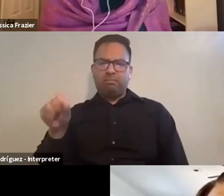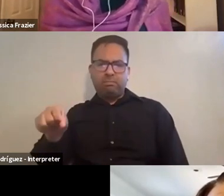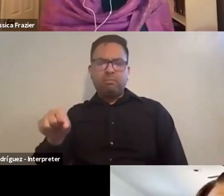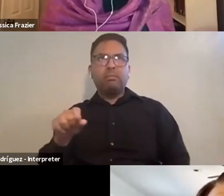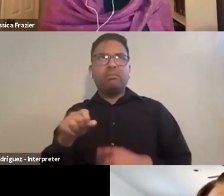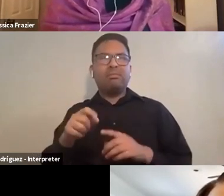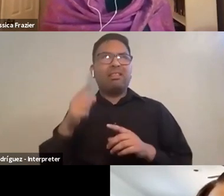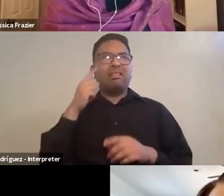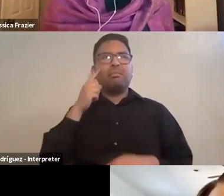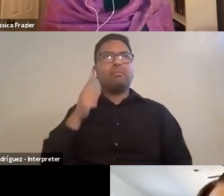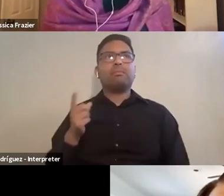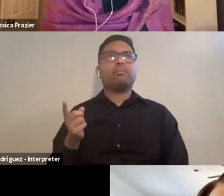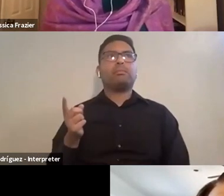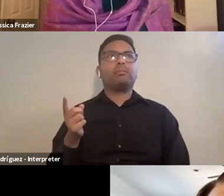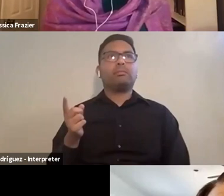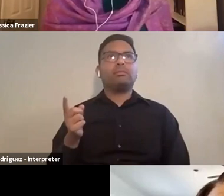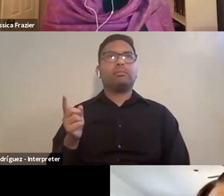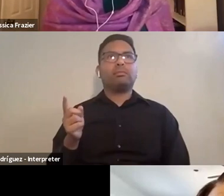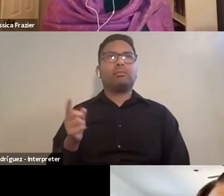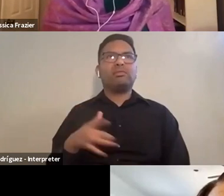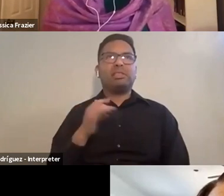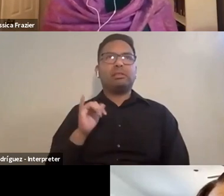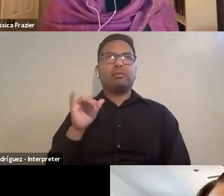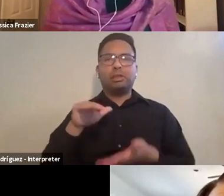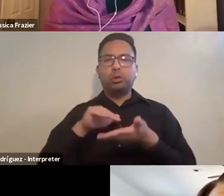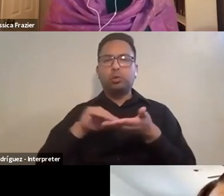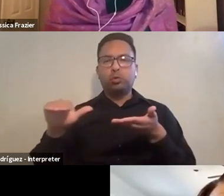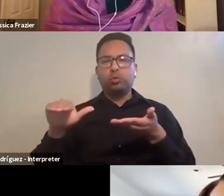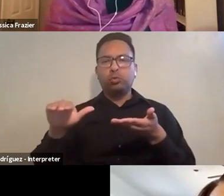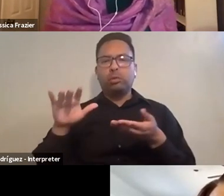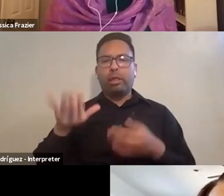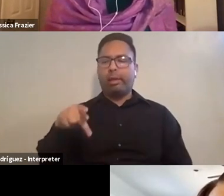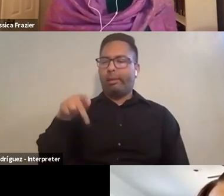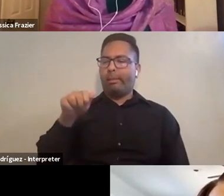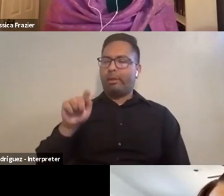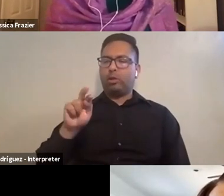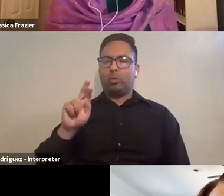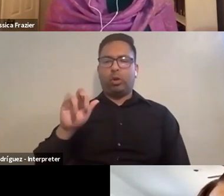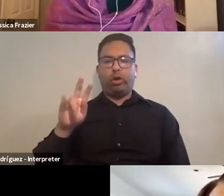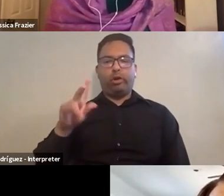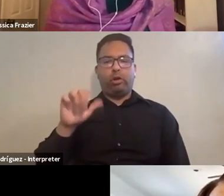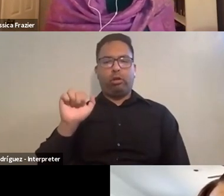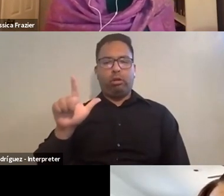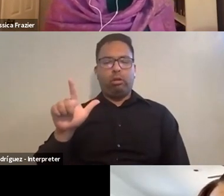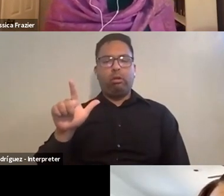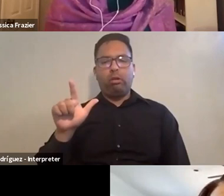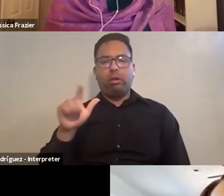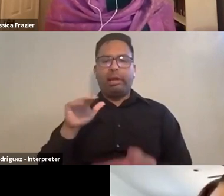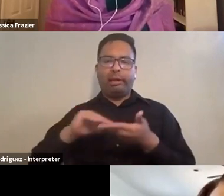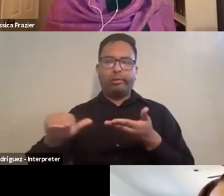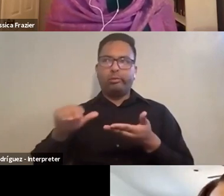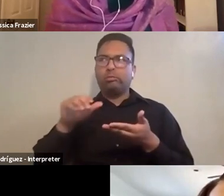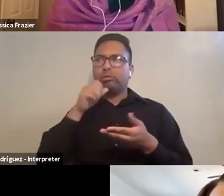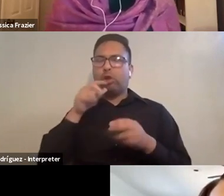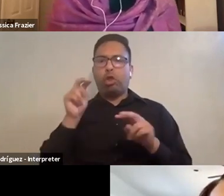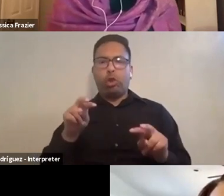very much an excuse. You know, it's a patriarchal excuse to not look at issues of gender, which